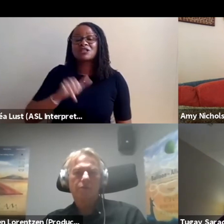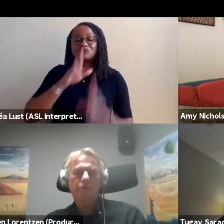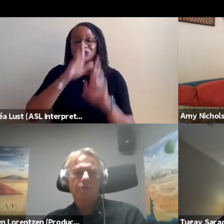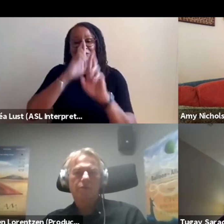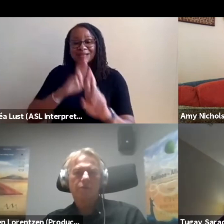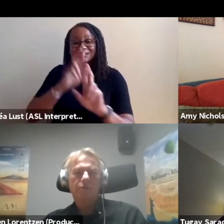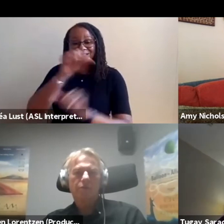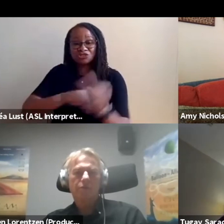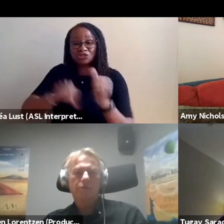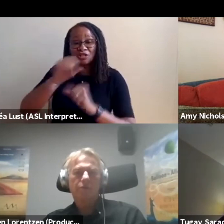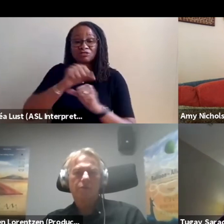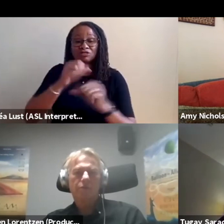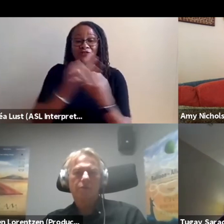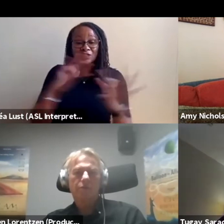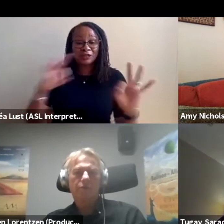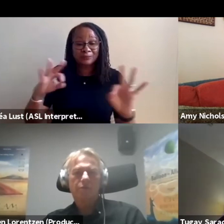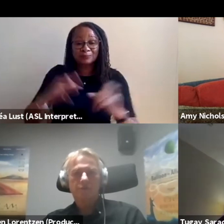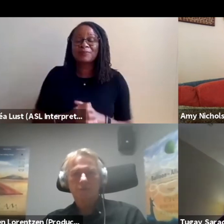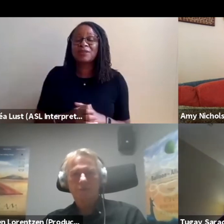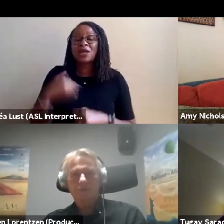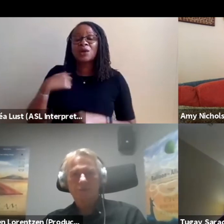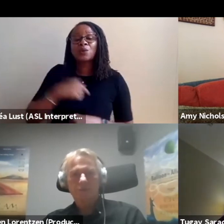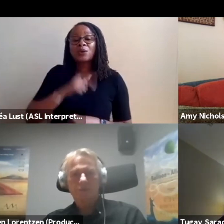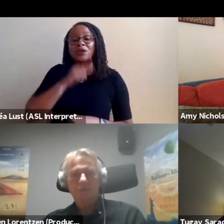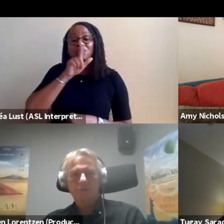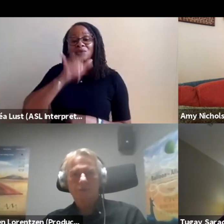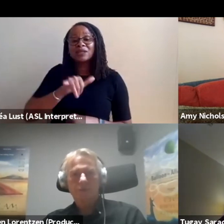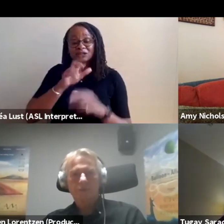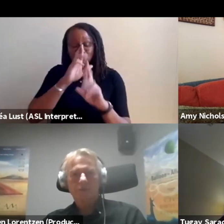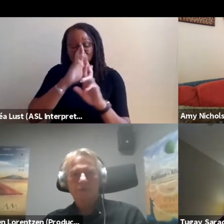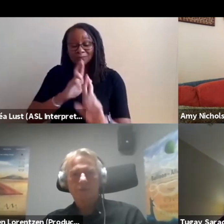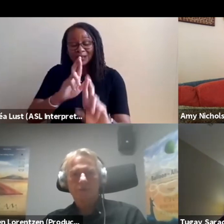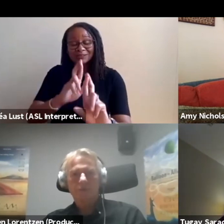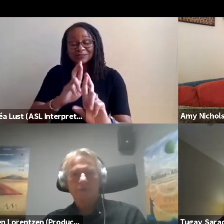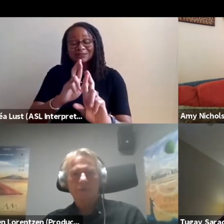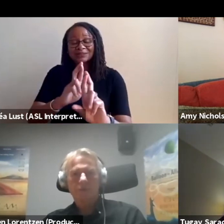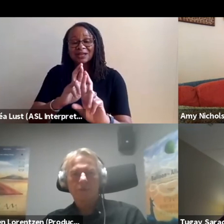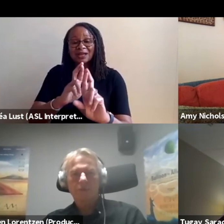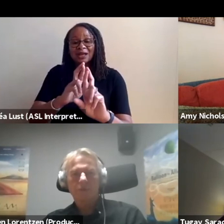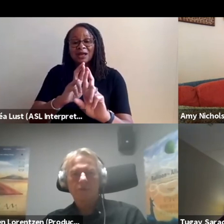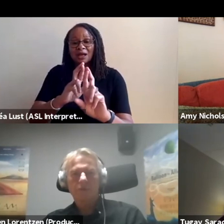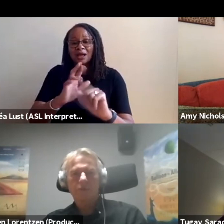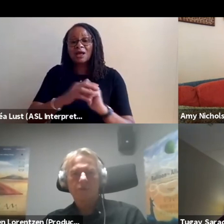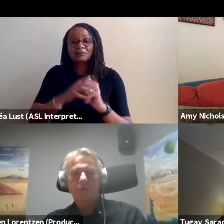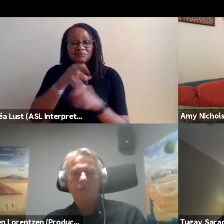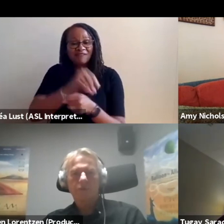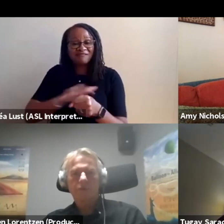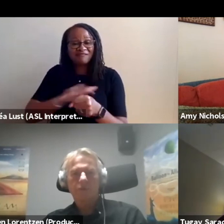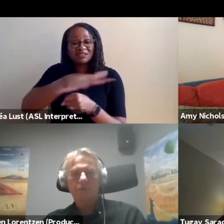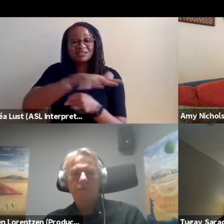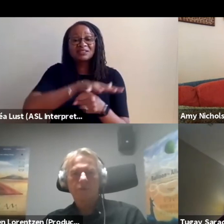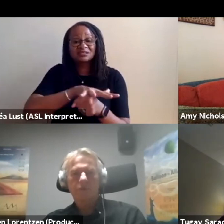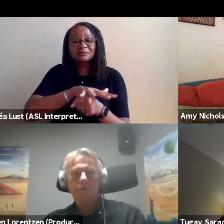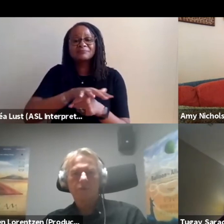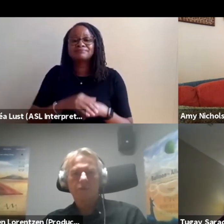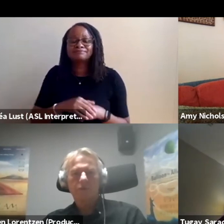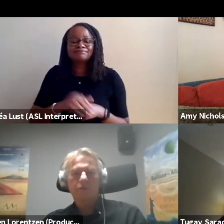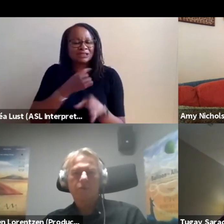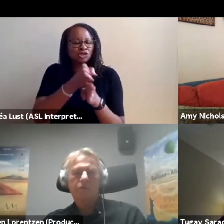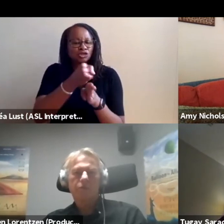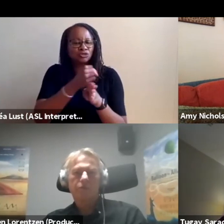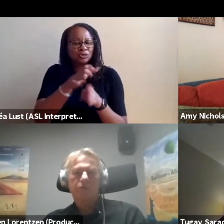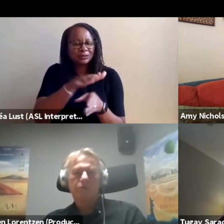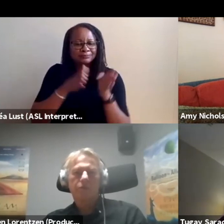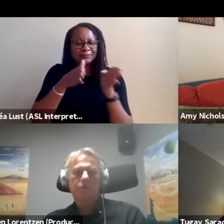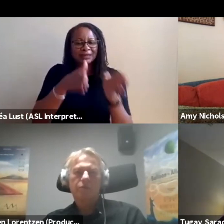freedom. And we really respect to each other's field. And we were also at the same